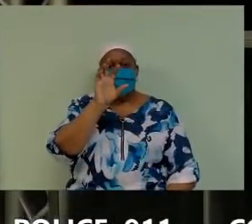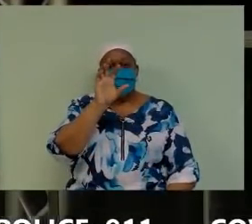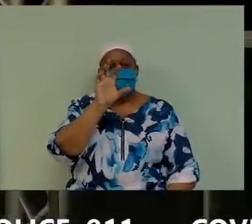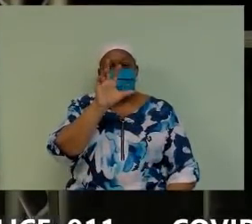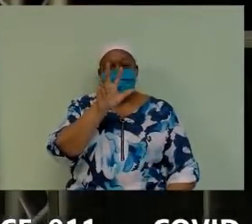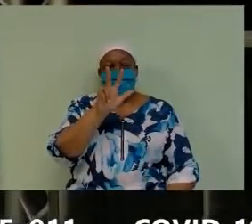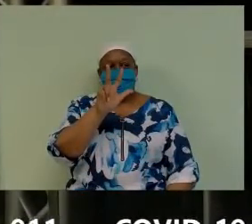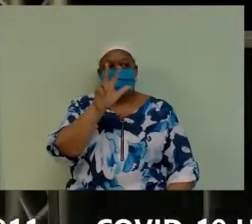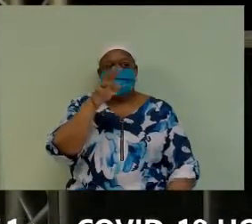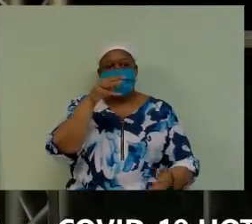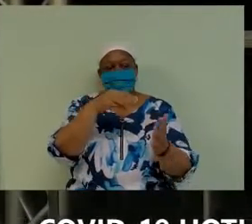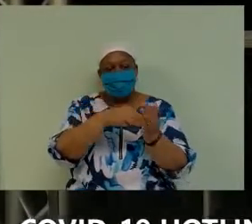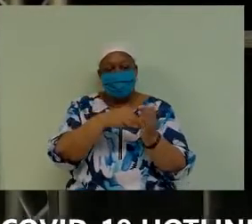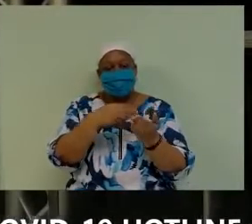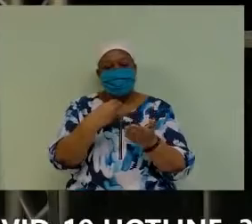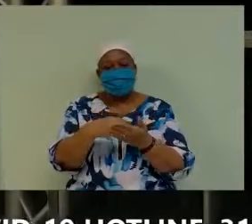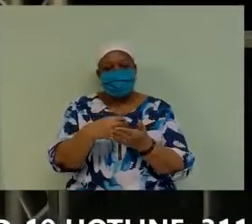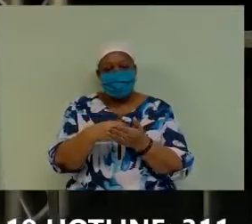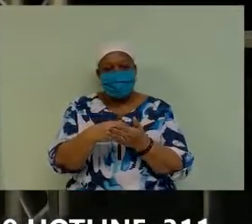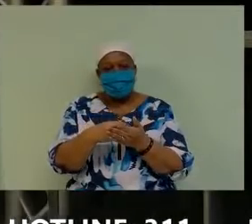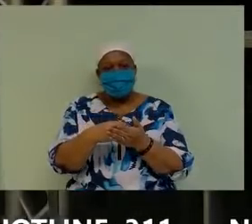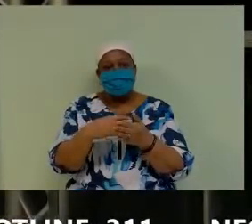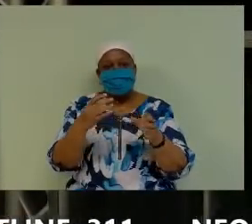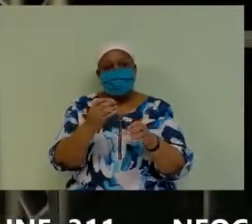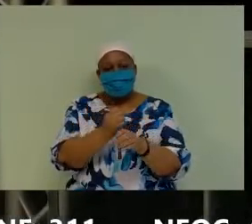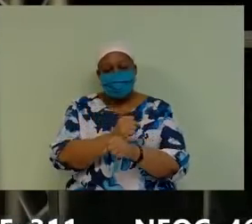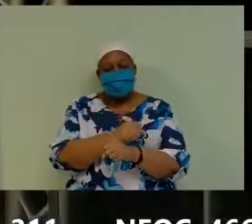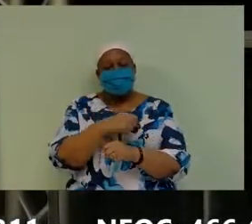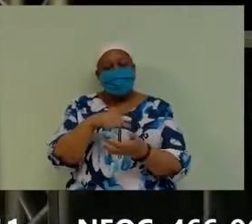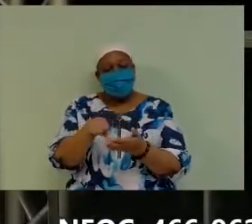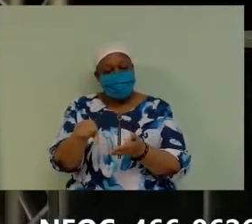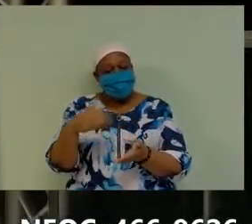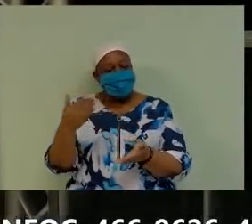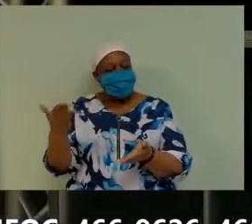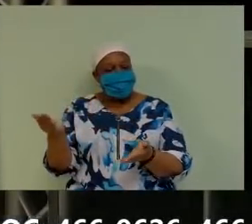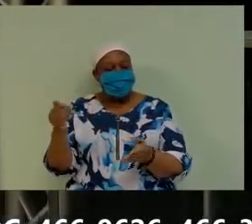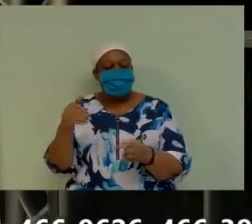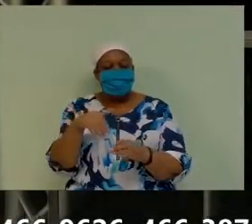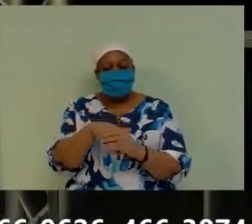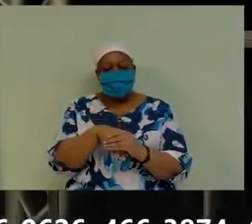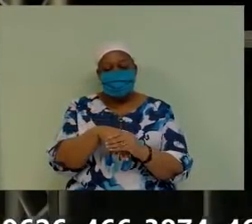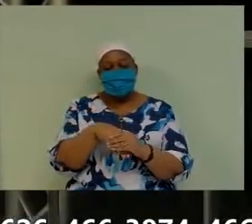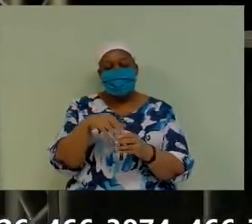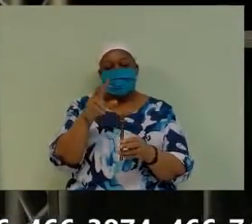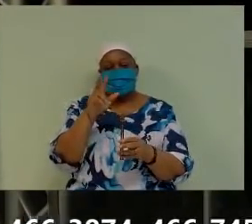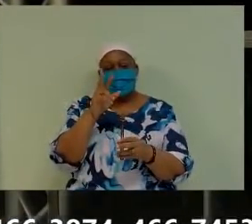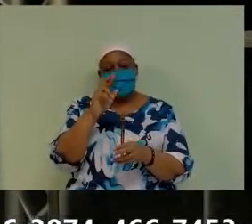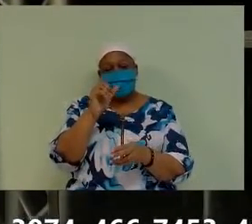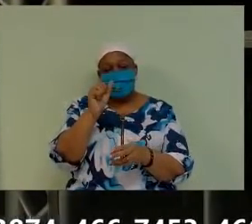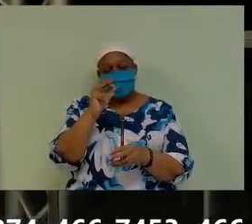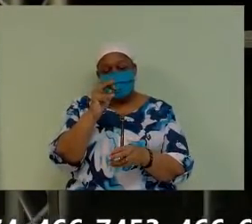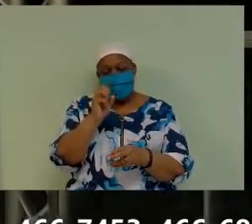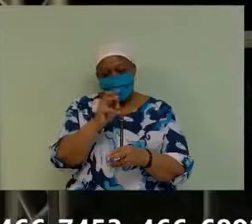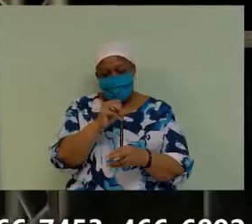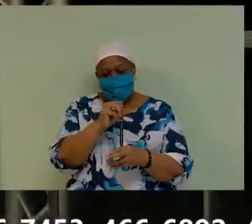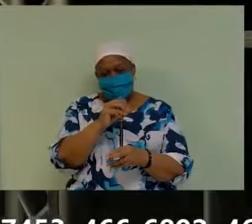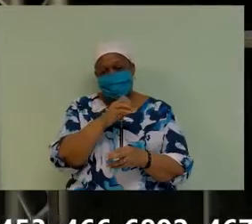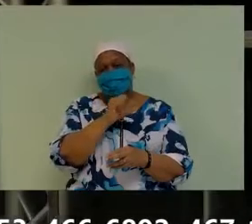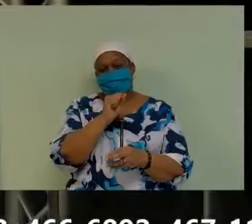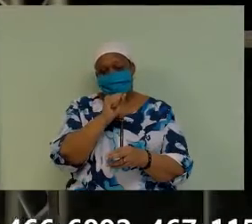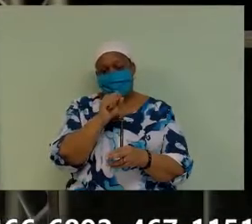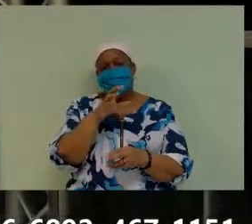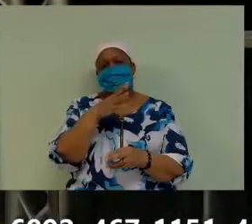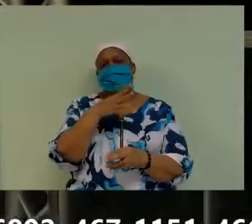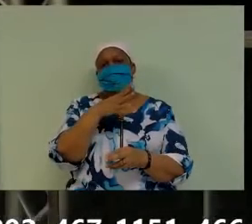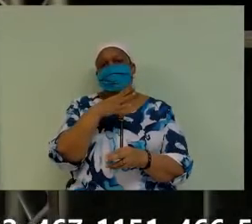courtesy clerks to the purchase of merchandise and products at Rams, Value Mart, and Best Buy supermarkets, signed by